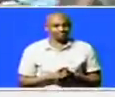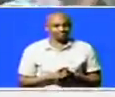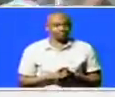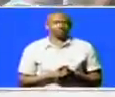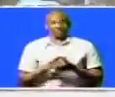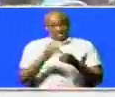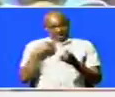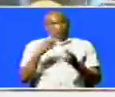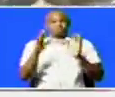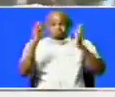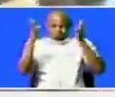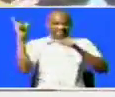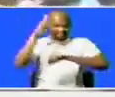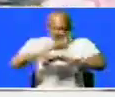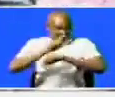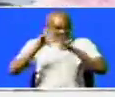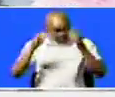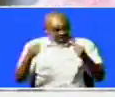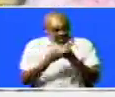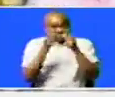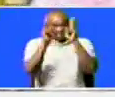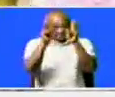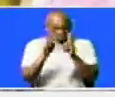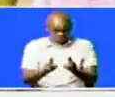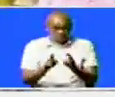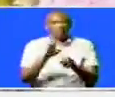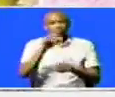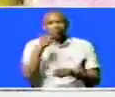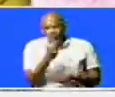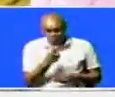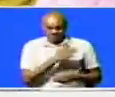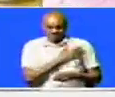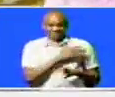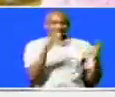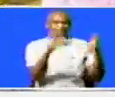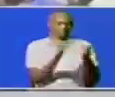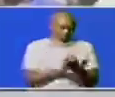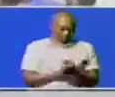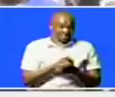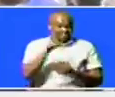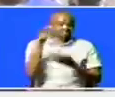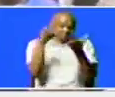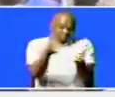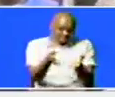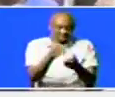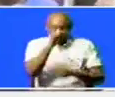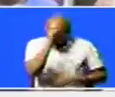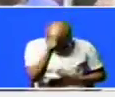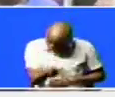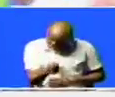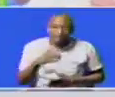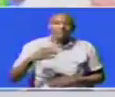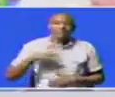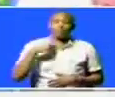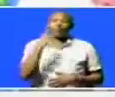Parallel Mashujaa Day celebrations in Kisumu by the NASA team. They were here to pay respect to the